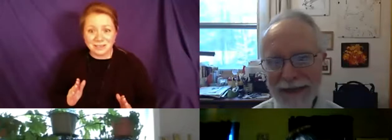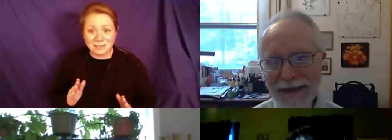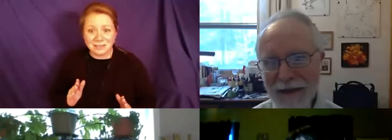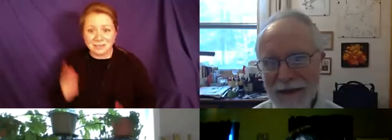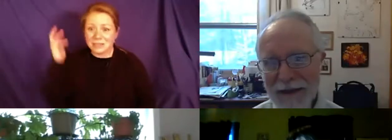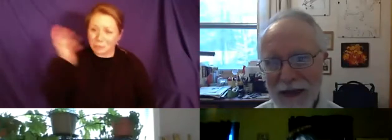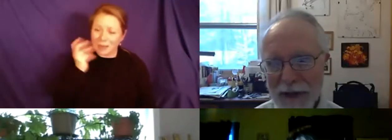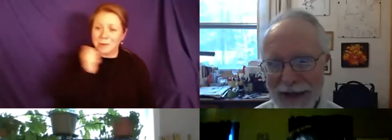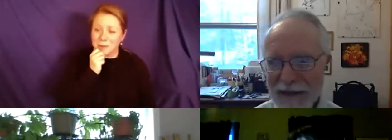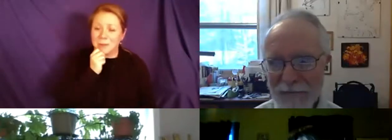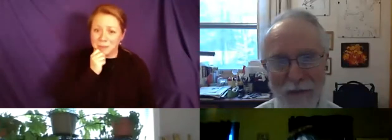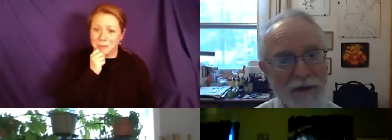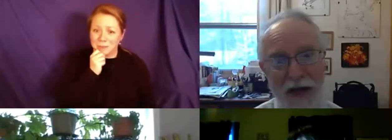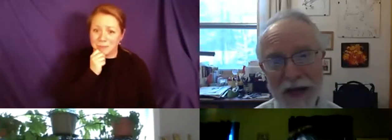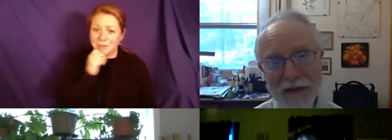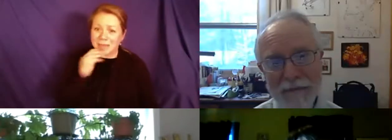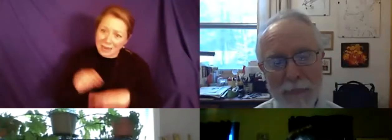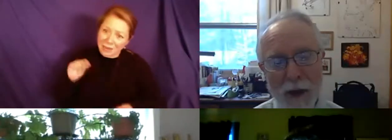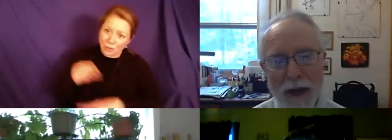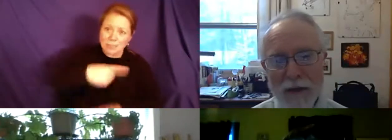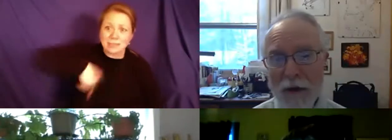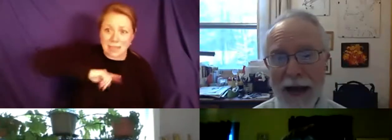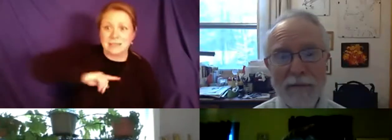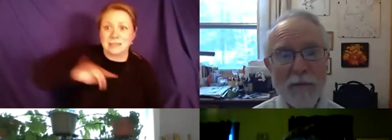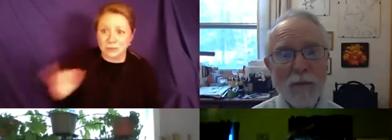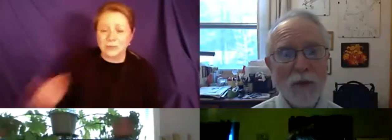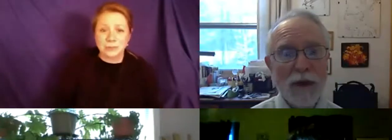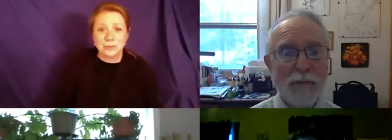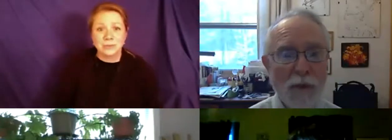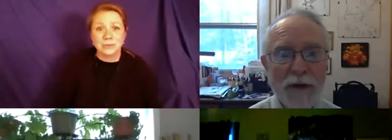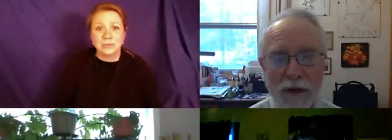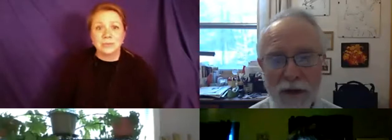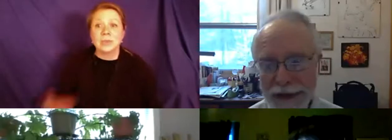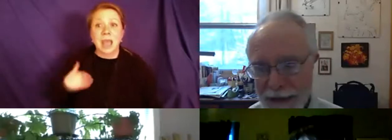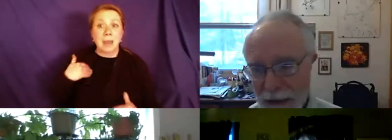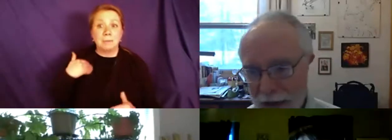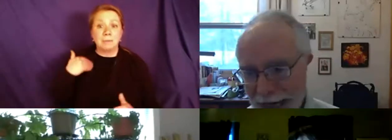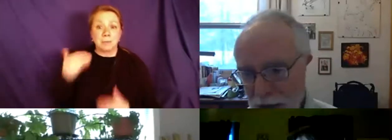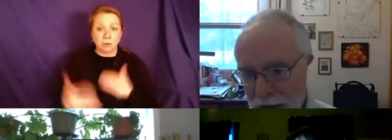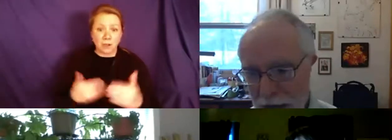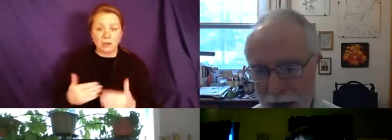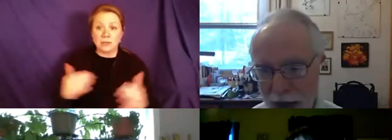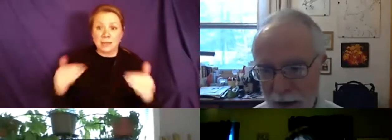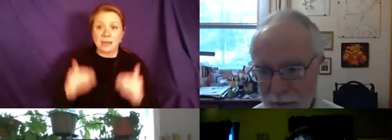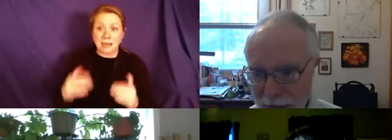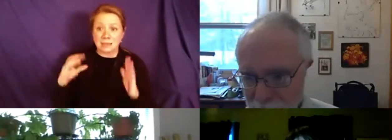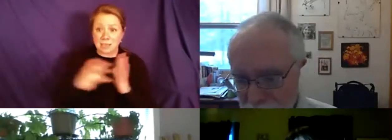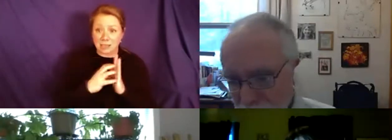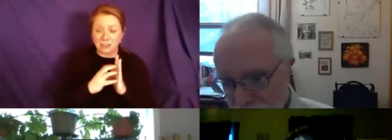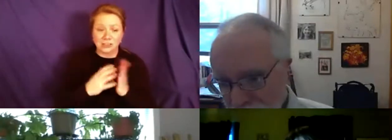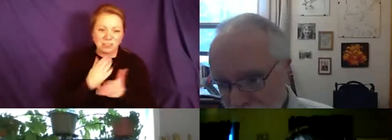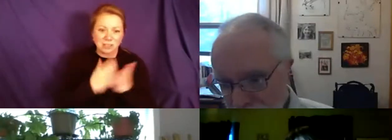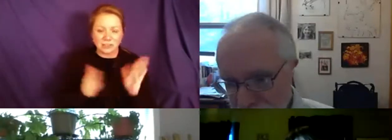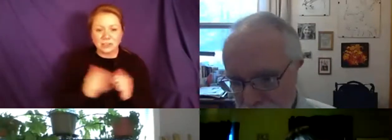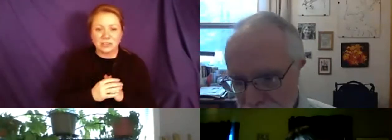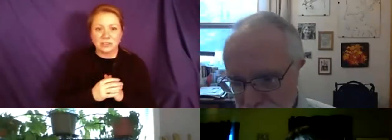certainly I think has influenced us. So I'm gonna move us to the next section.